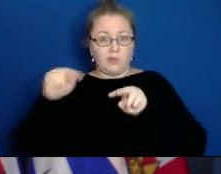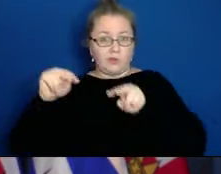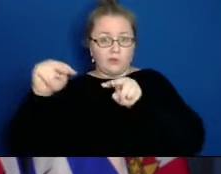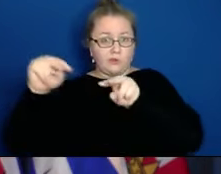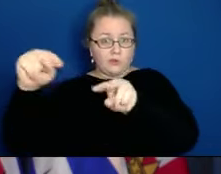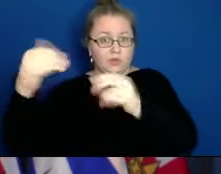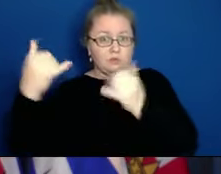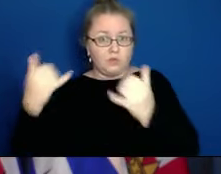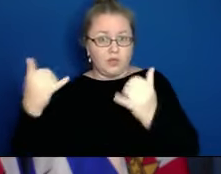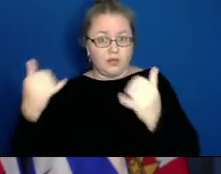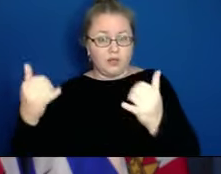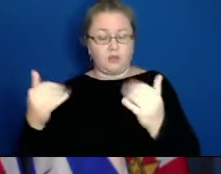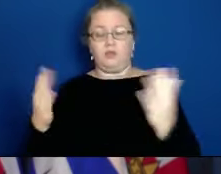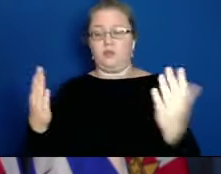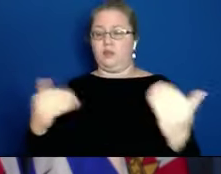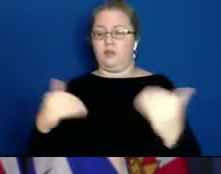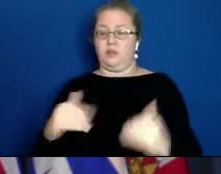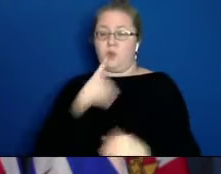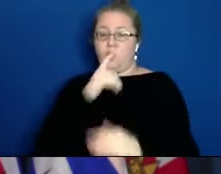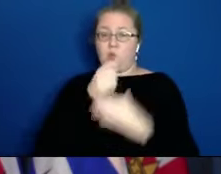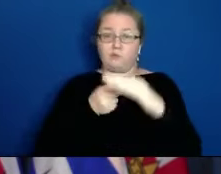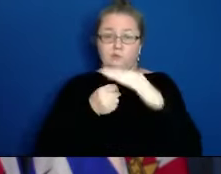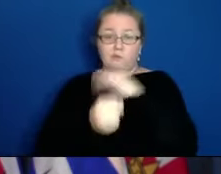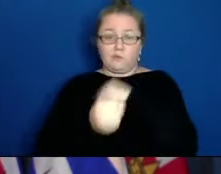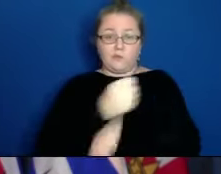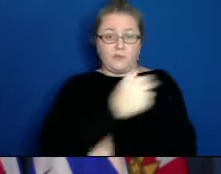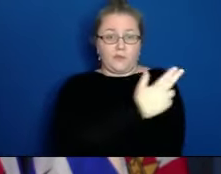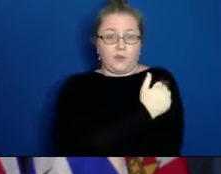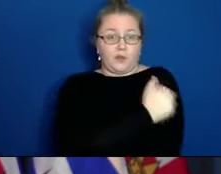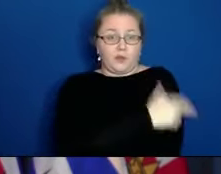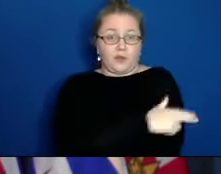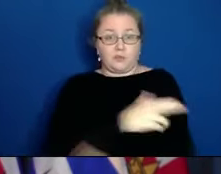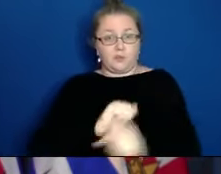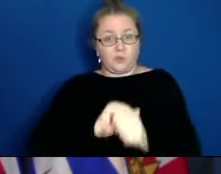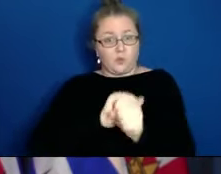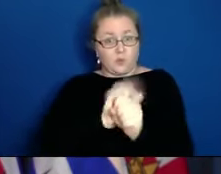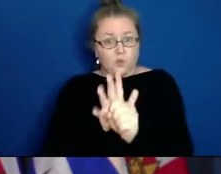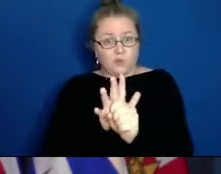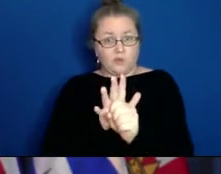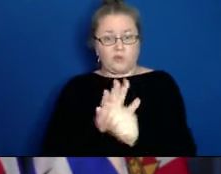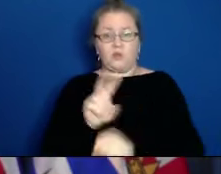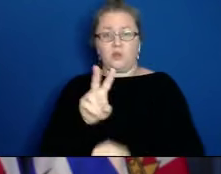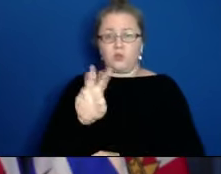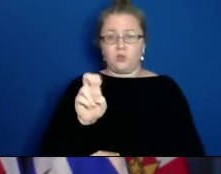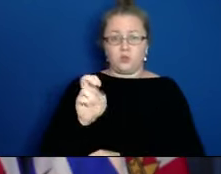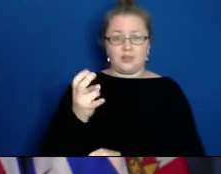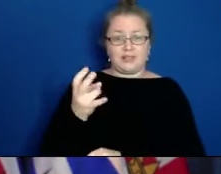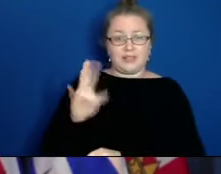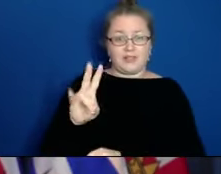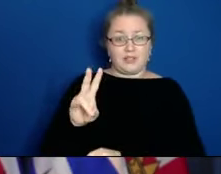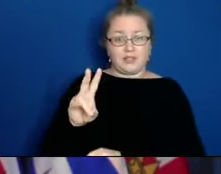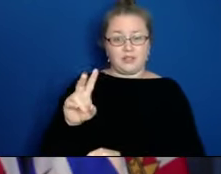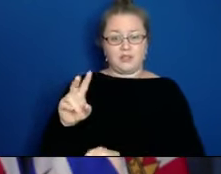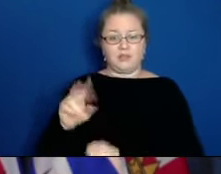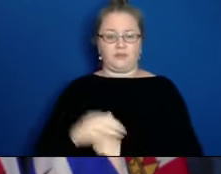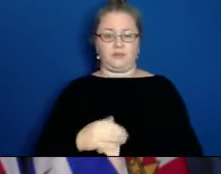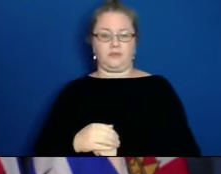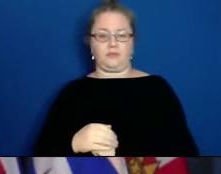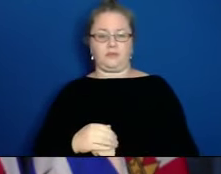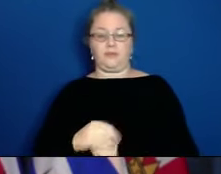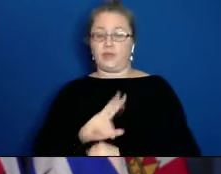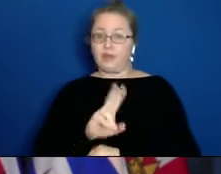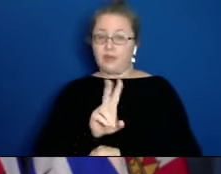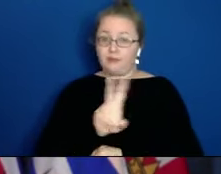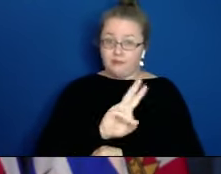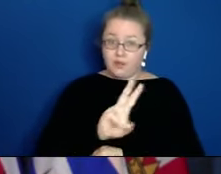our hospitals, 217 people in hospital today, 204 of them in the Fraser Health and Vancouver Coastal